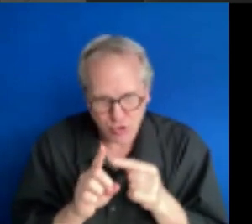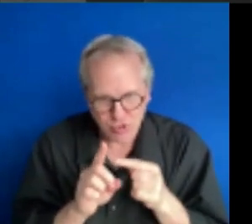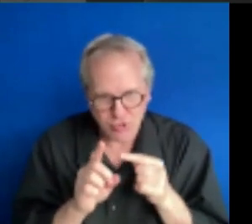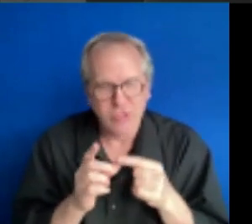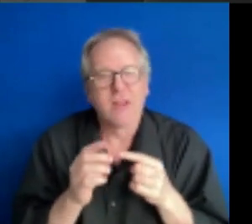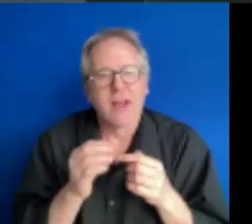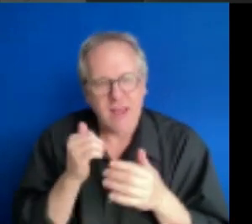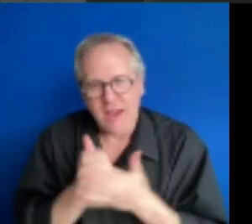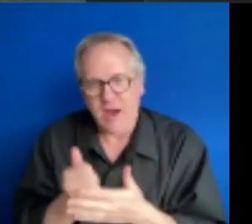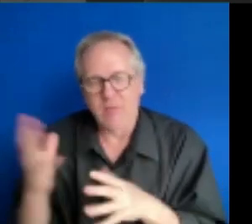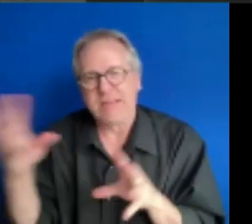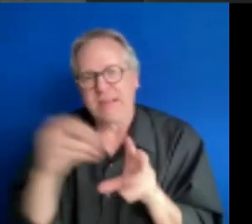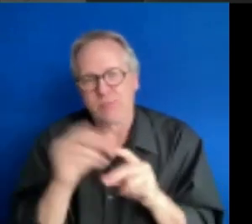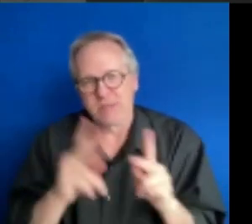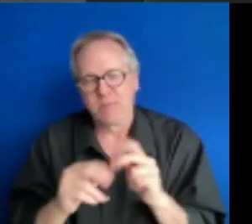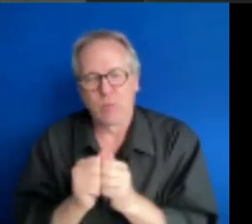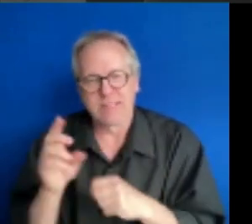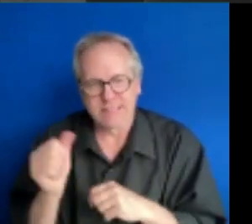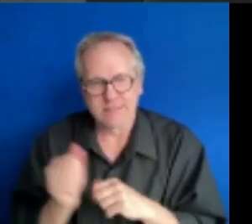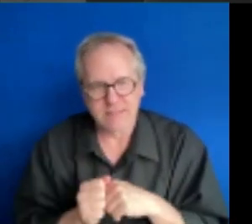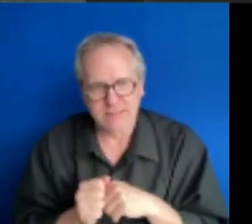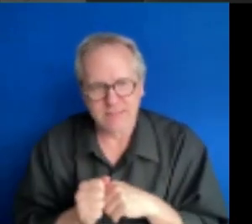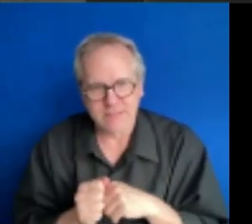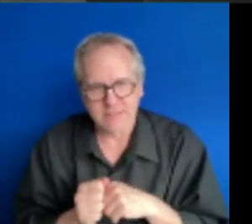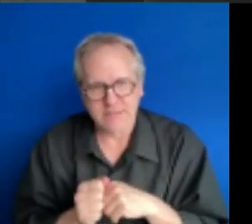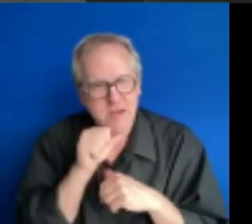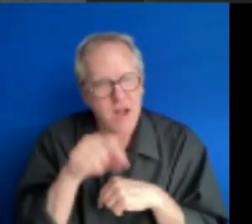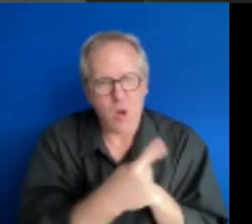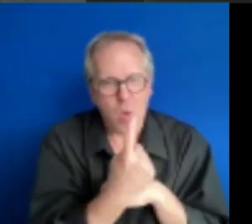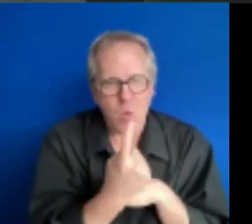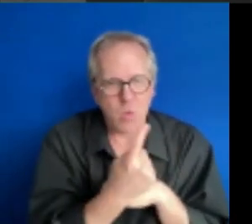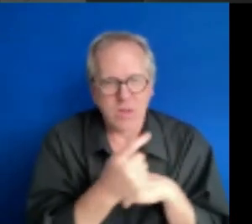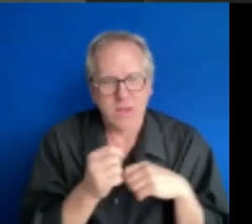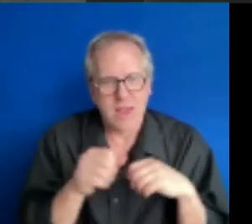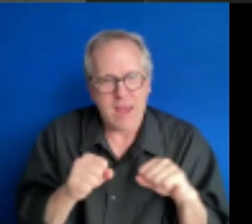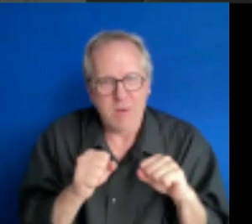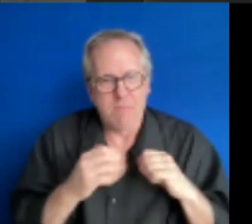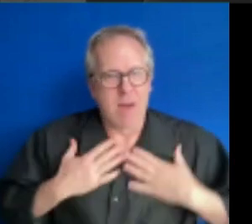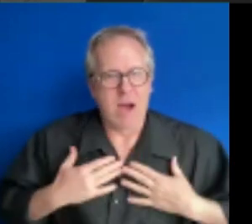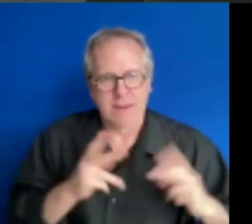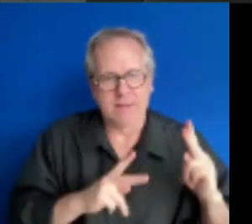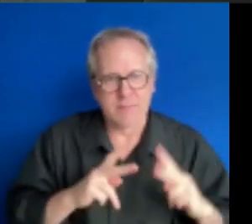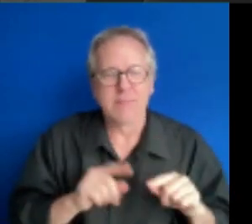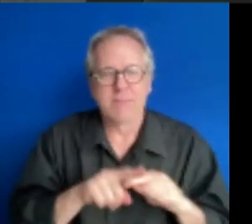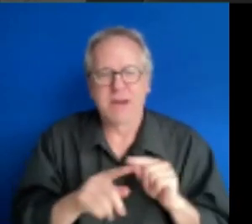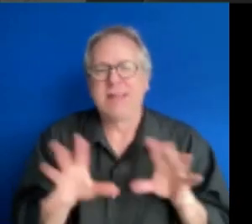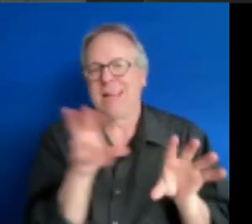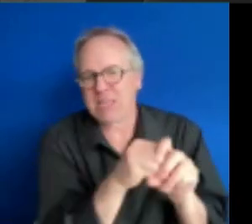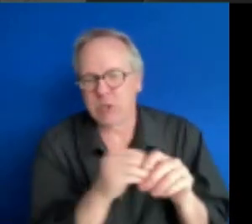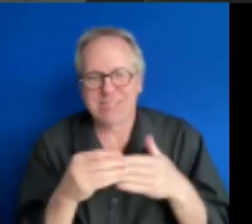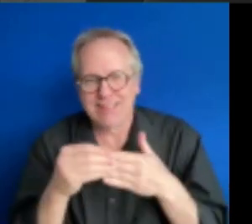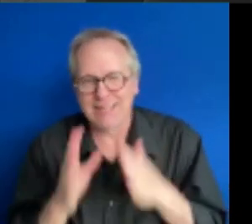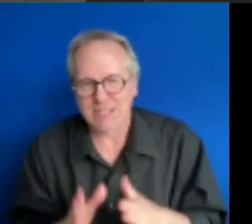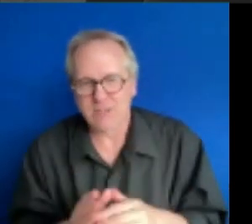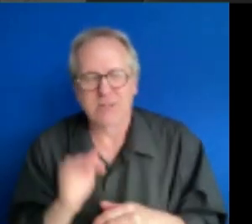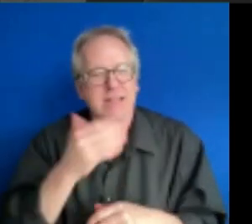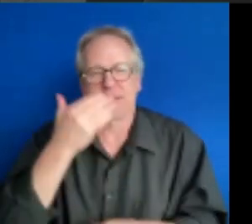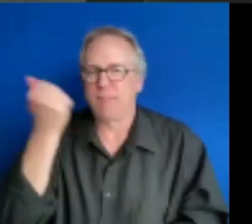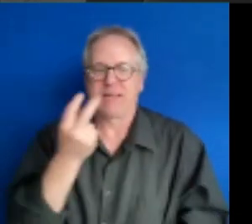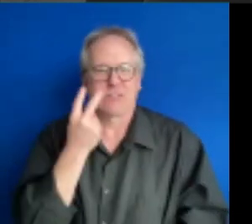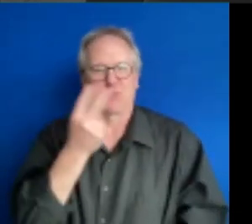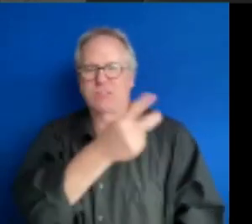inclusion of people with disabilities. That is hands down probably the best thing that we can